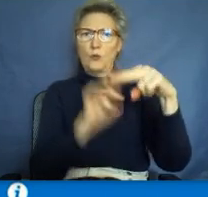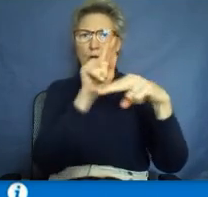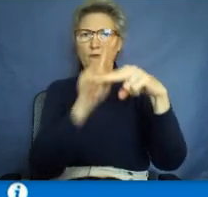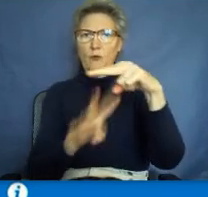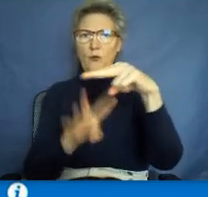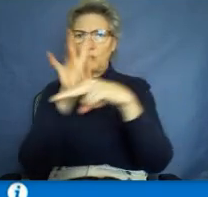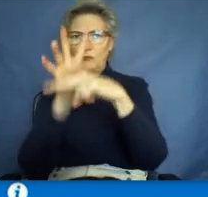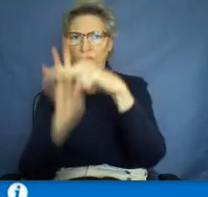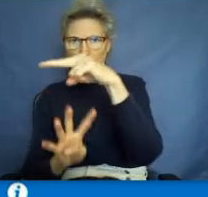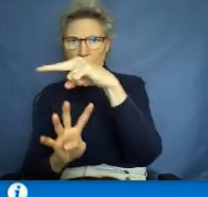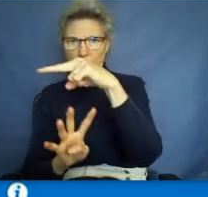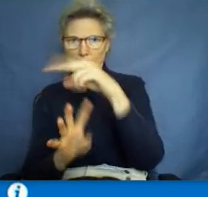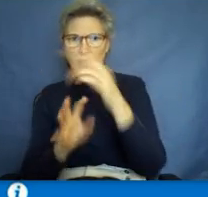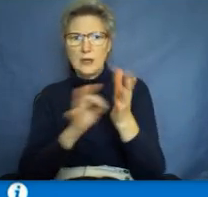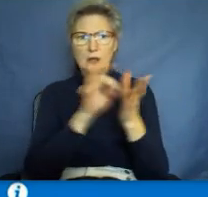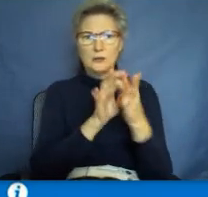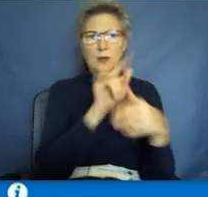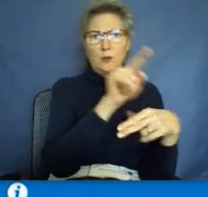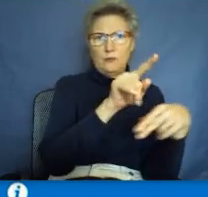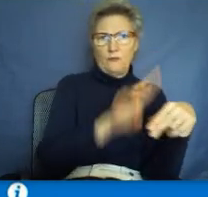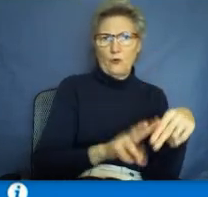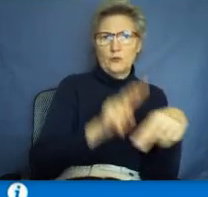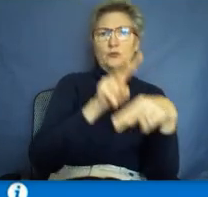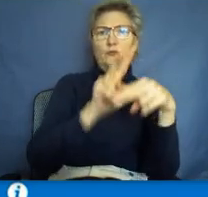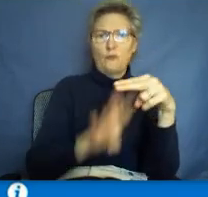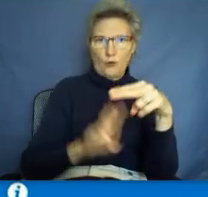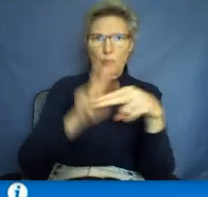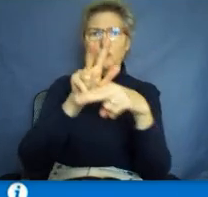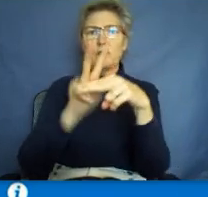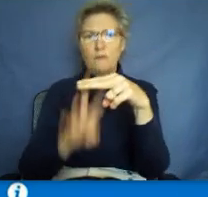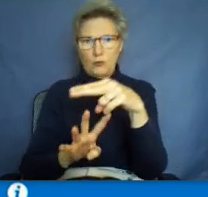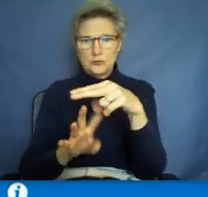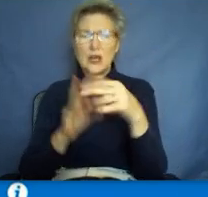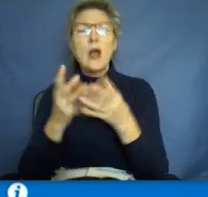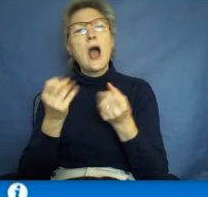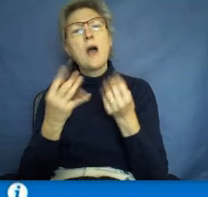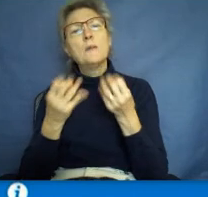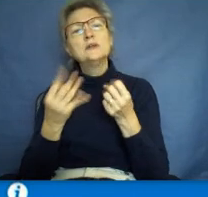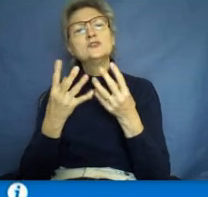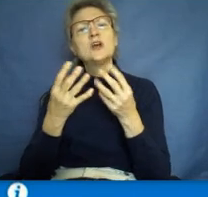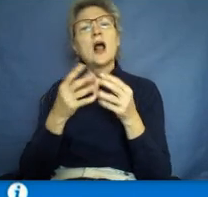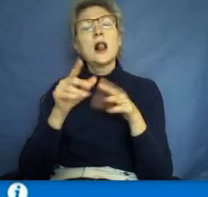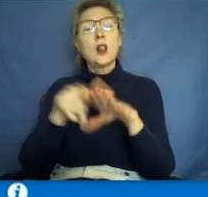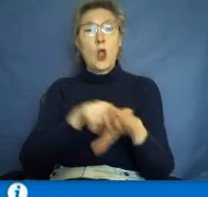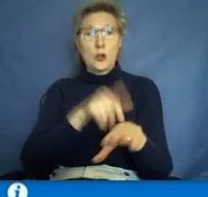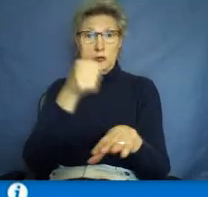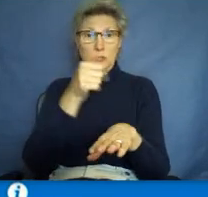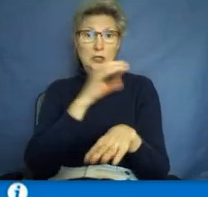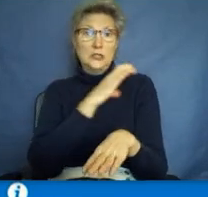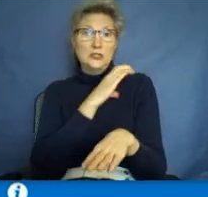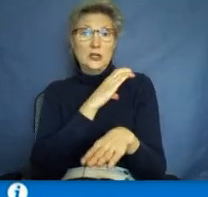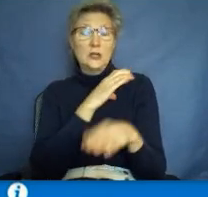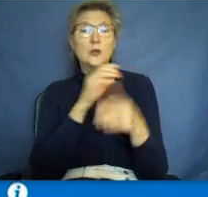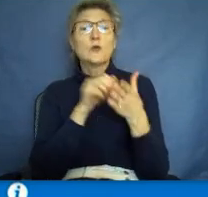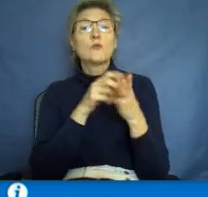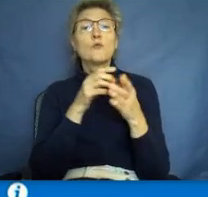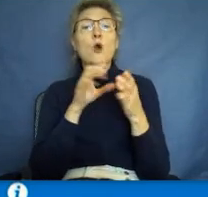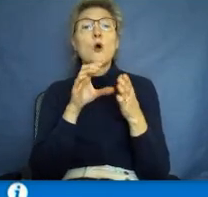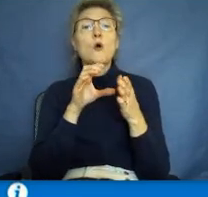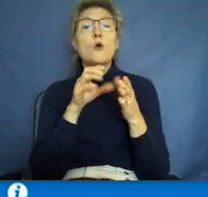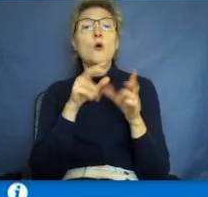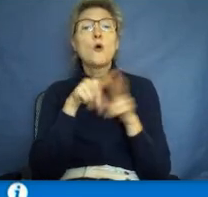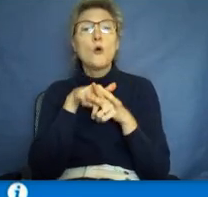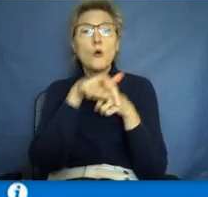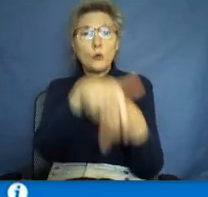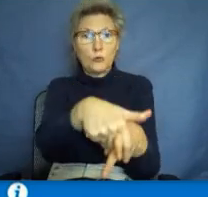I'm going to count by 1/4 and find the difference from 2 1/4 to 1 3/4. So if I count here, this